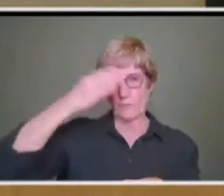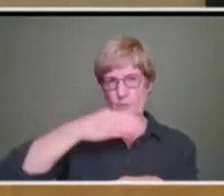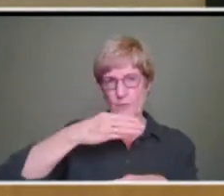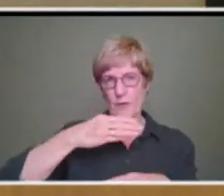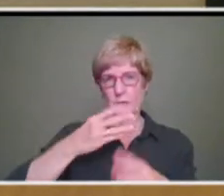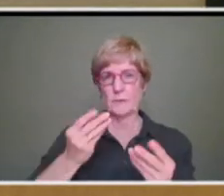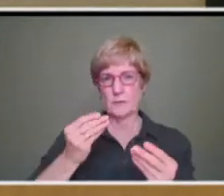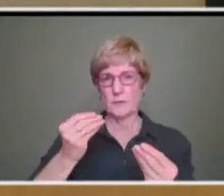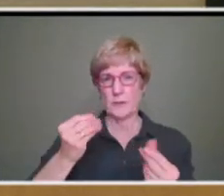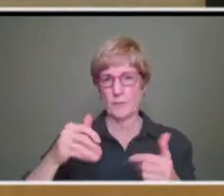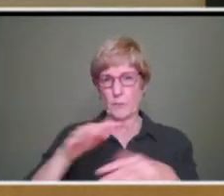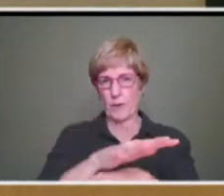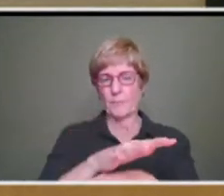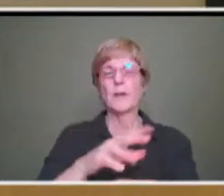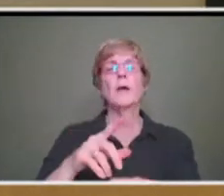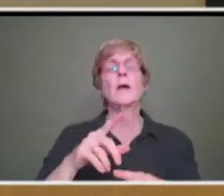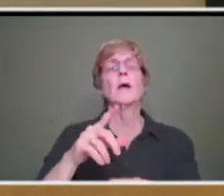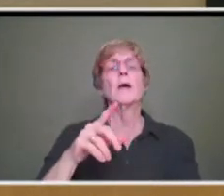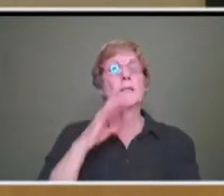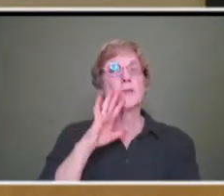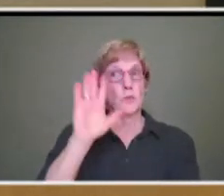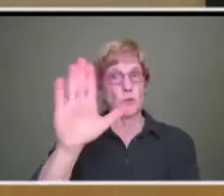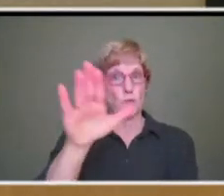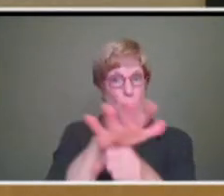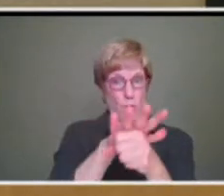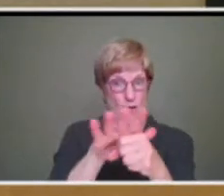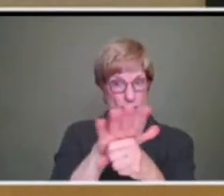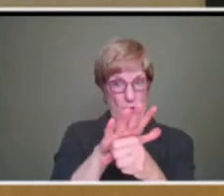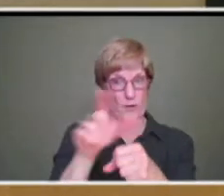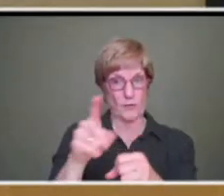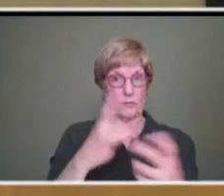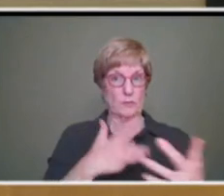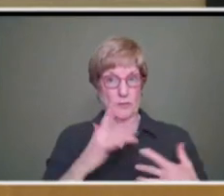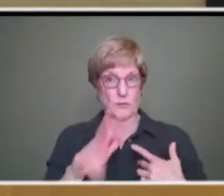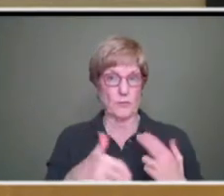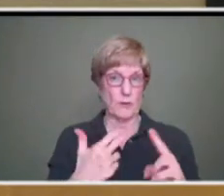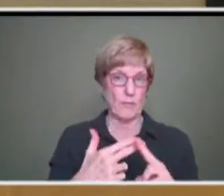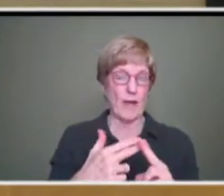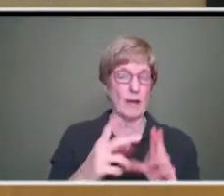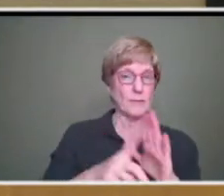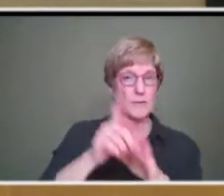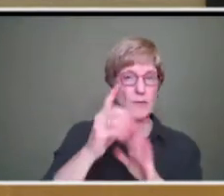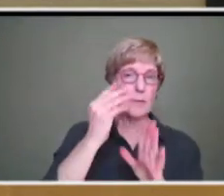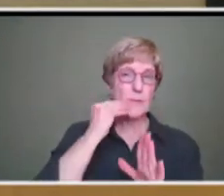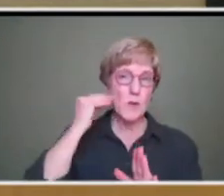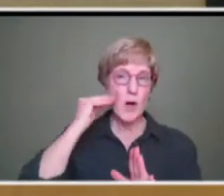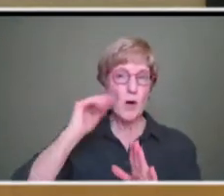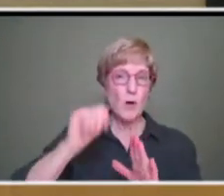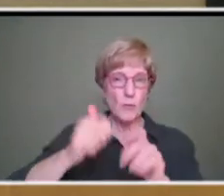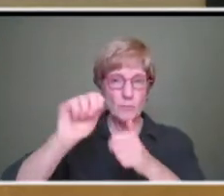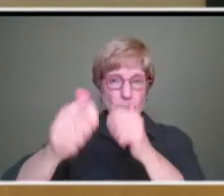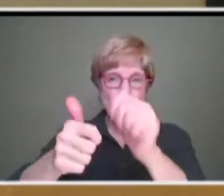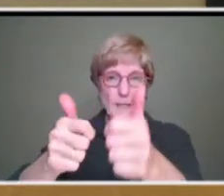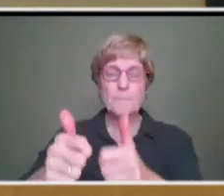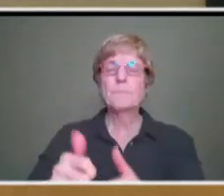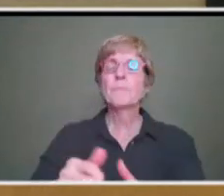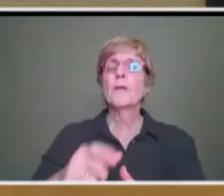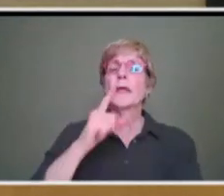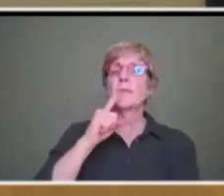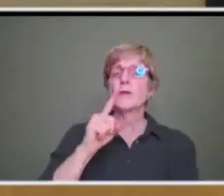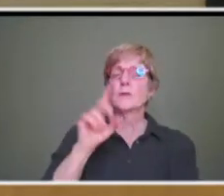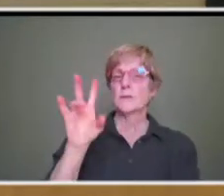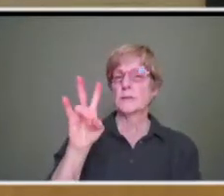but as to your area and your concerned about residential development in the area there is a seven